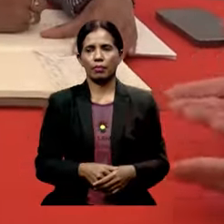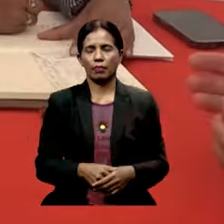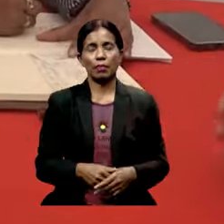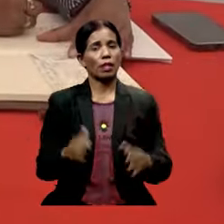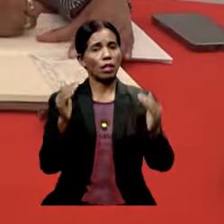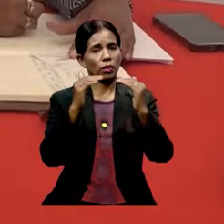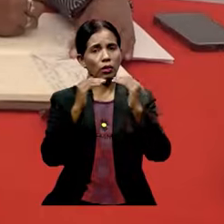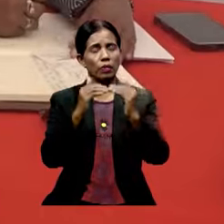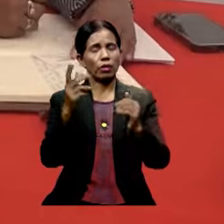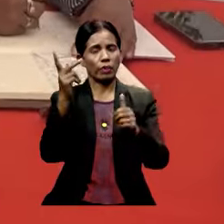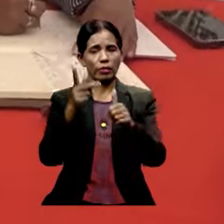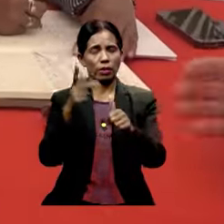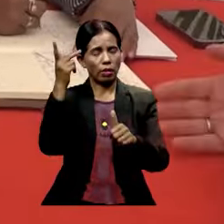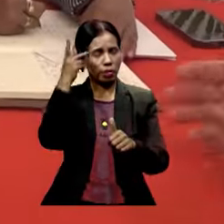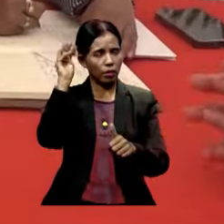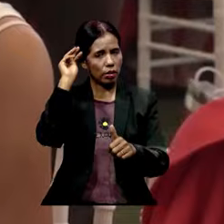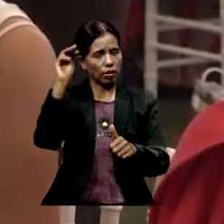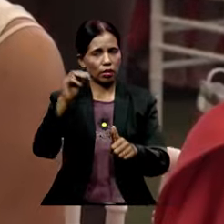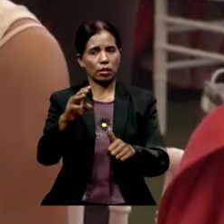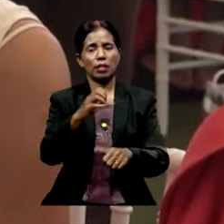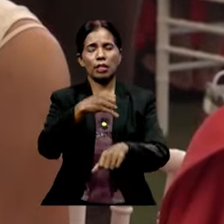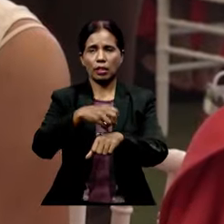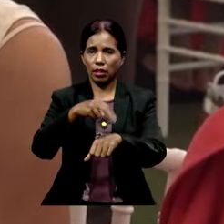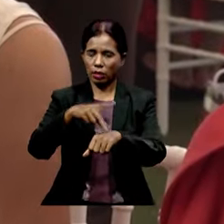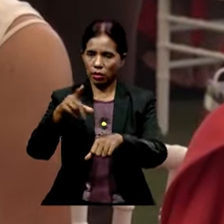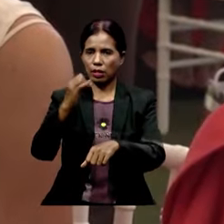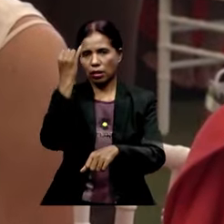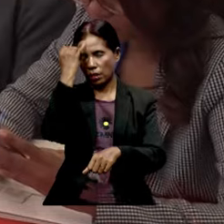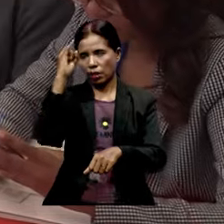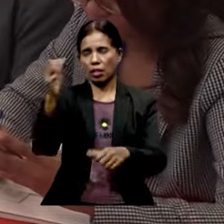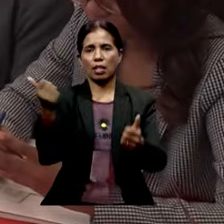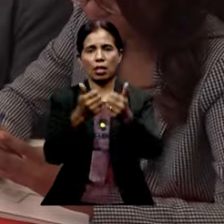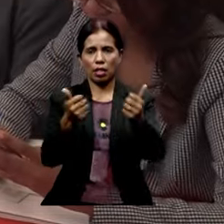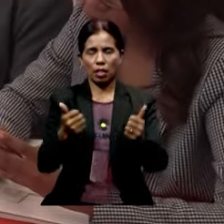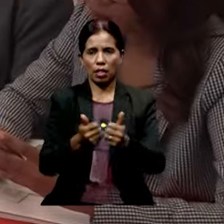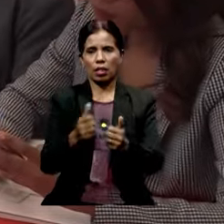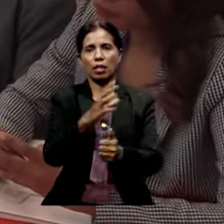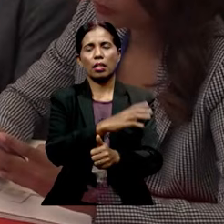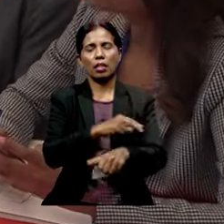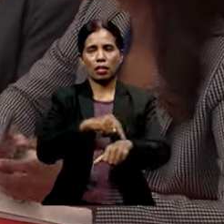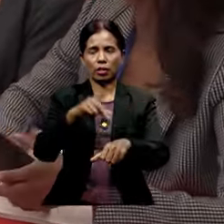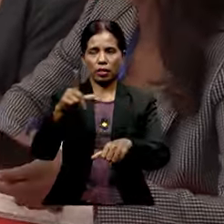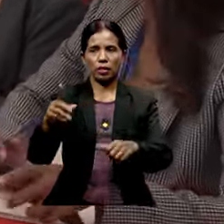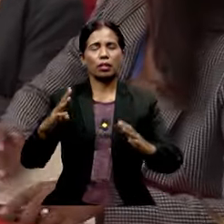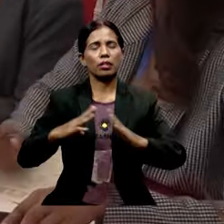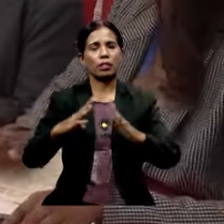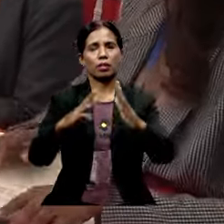Sormuto vice-ministro negócio estrangeiro na cooperação internacional italiana, halau iha auditorio nacional